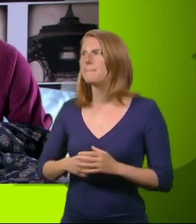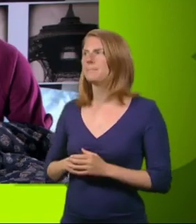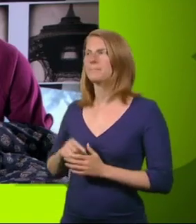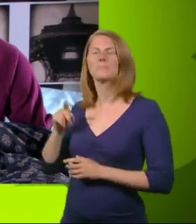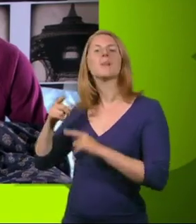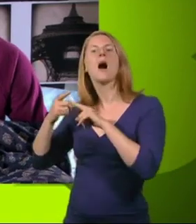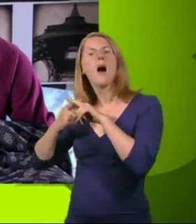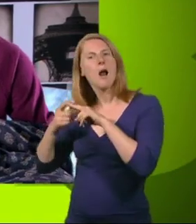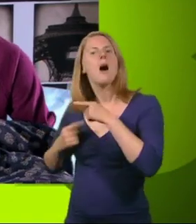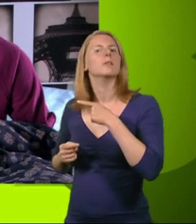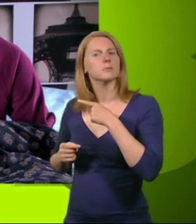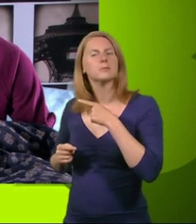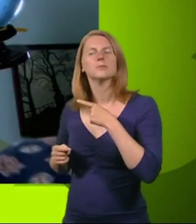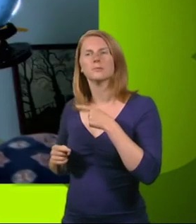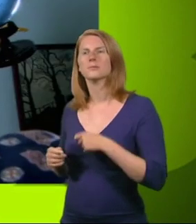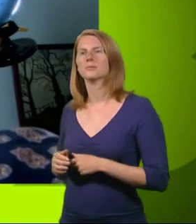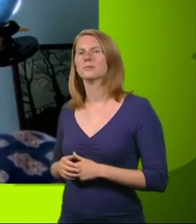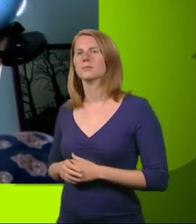This is England.